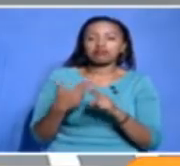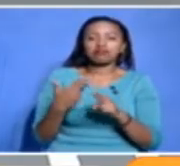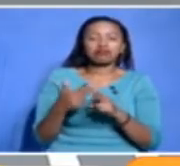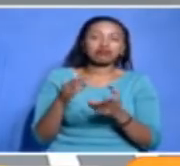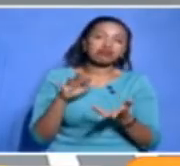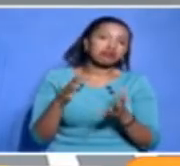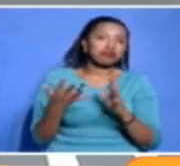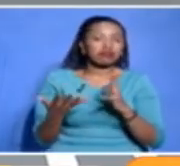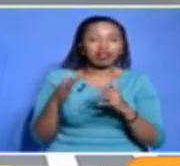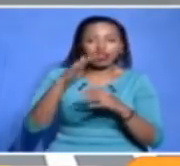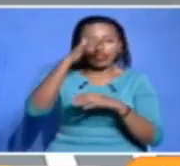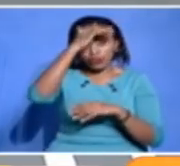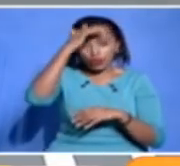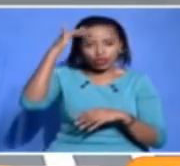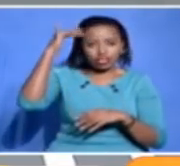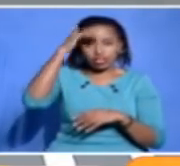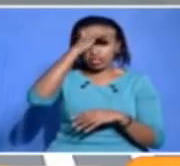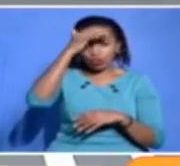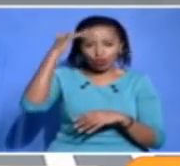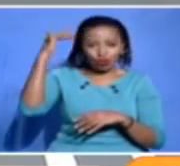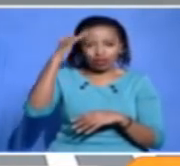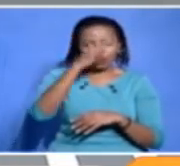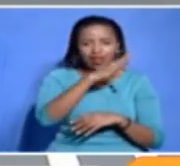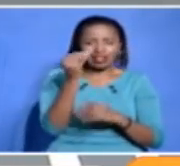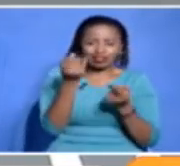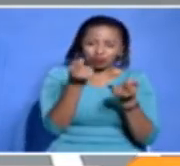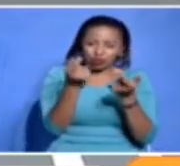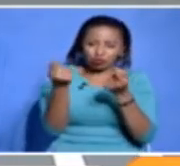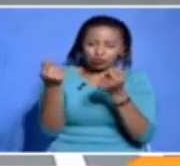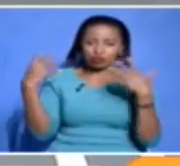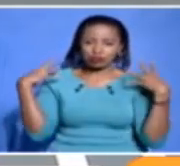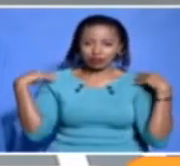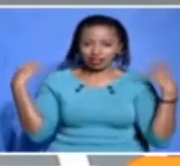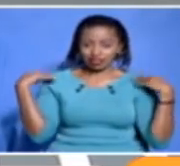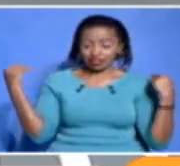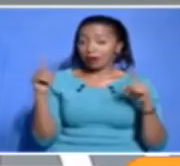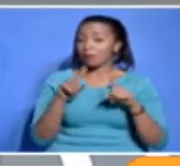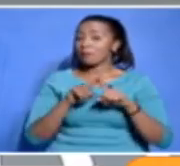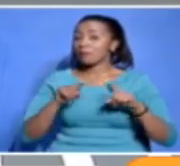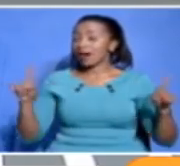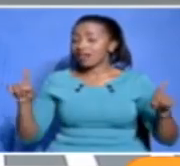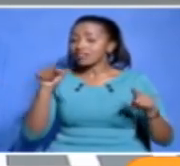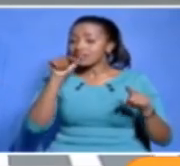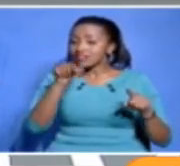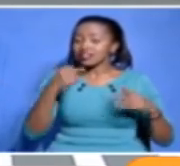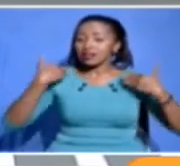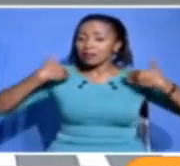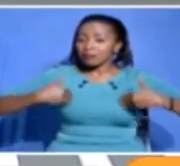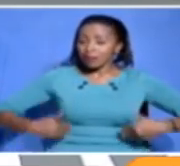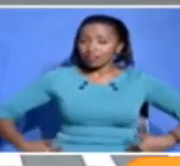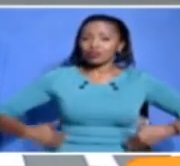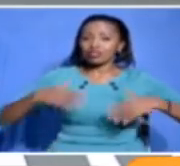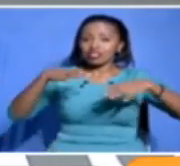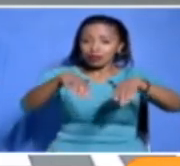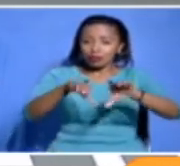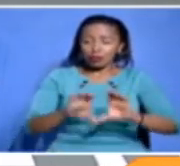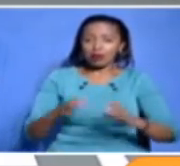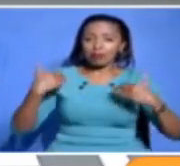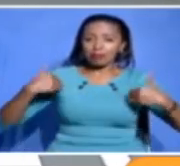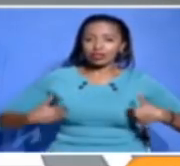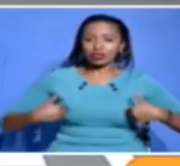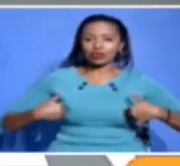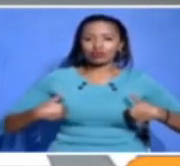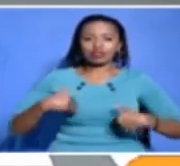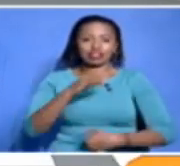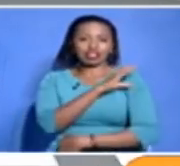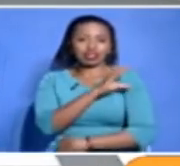bit theoretical and less practical. But this individual is then different from the doctor